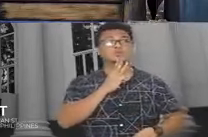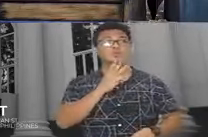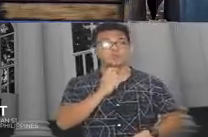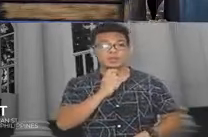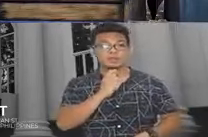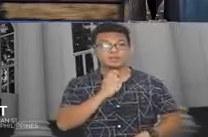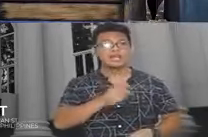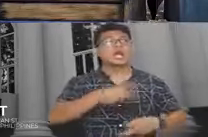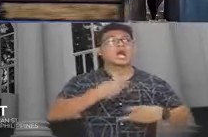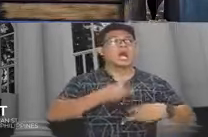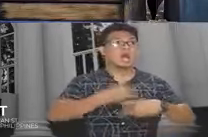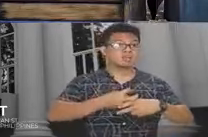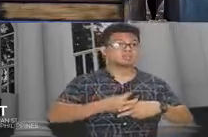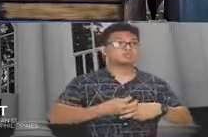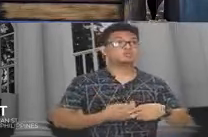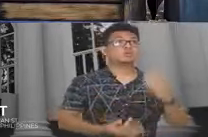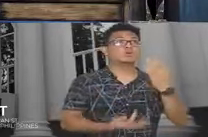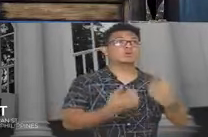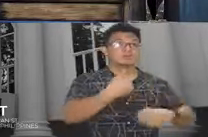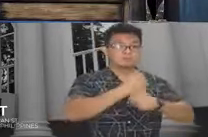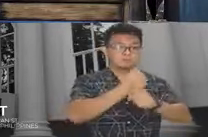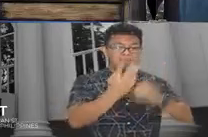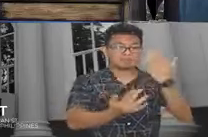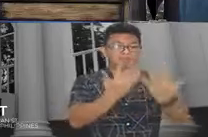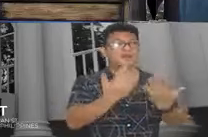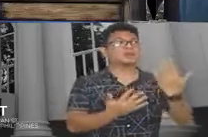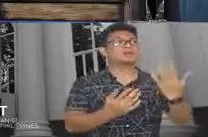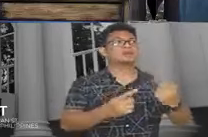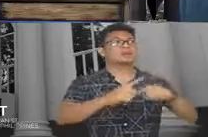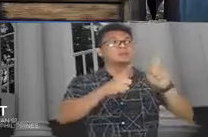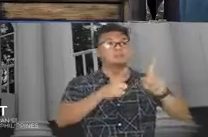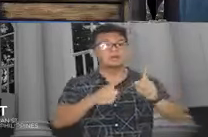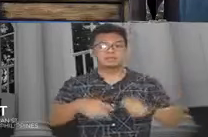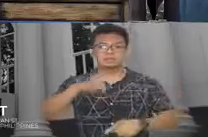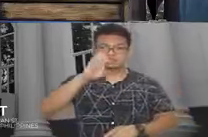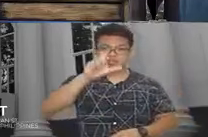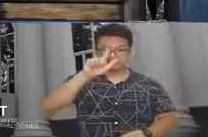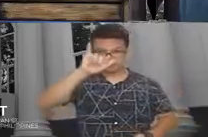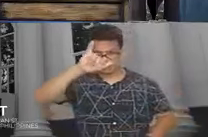The water was there, it's all water, and